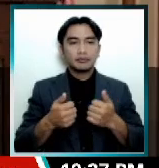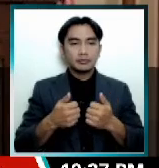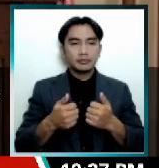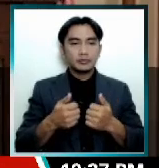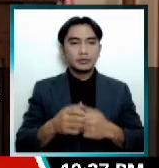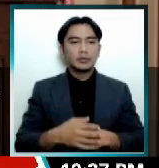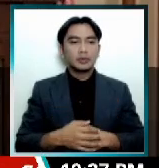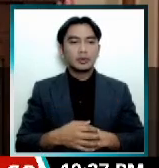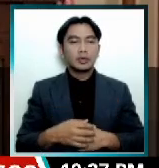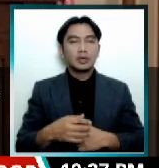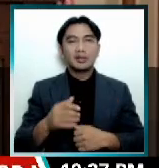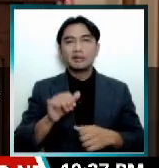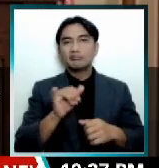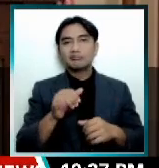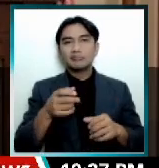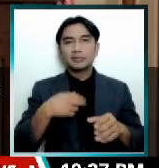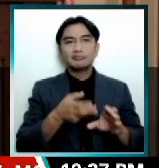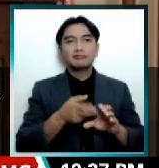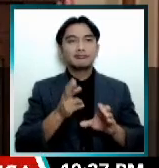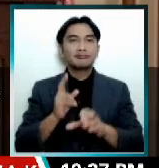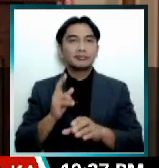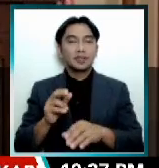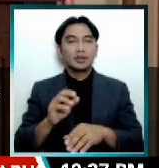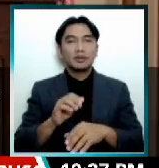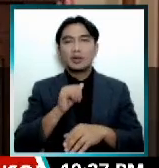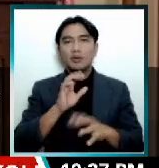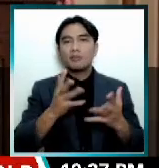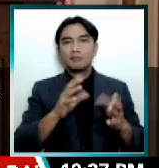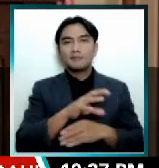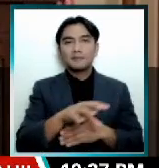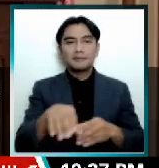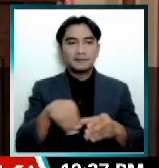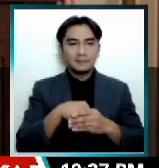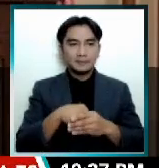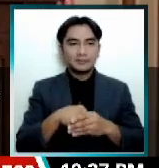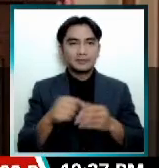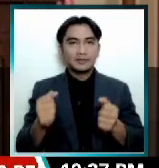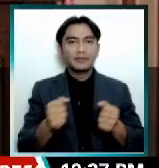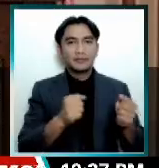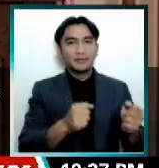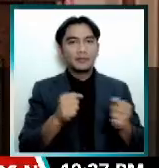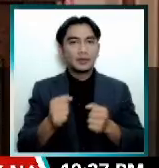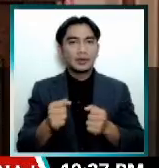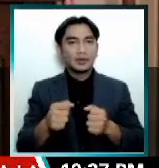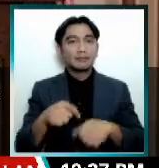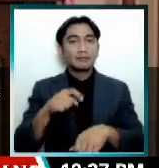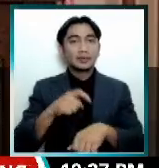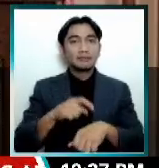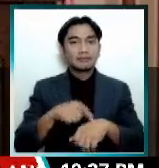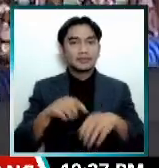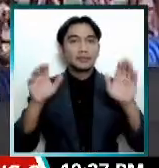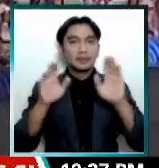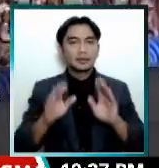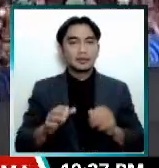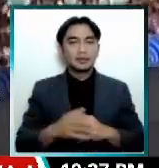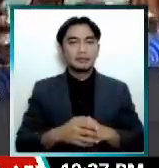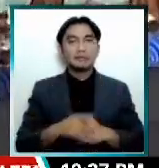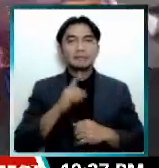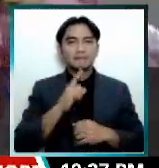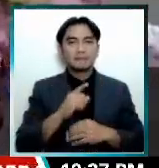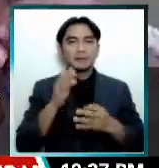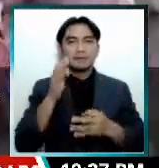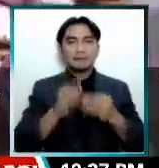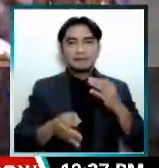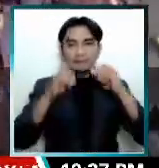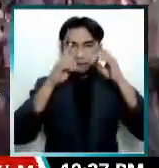pulling out of the Sinulog Showdown this Sunday. And that is final. Bukas naman